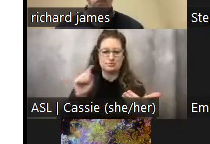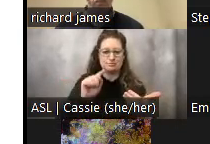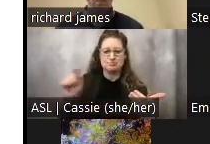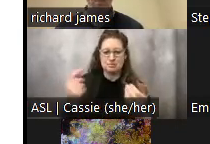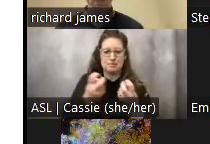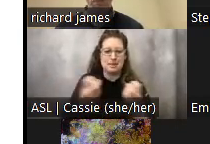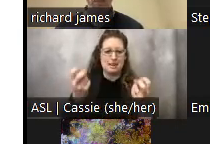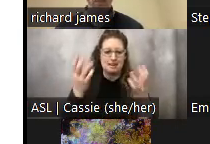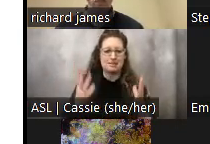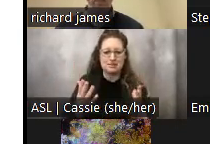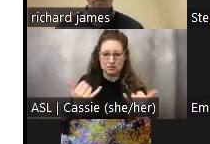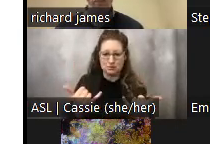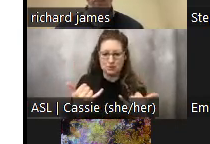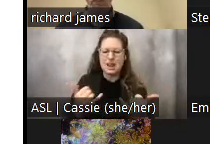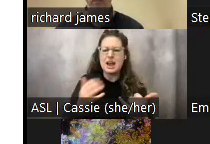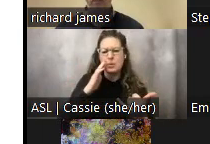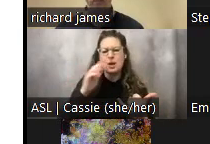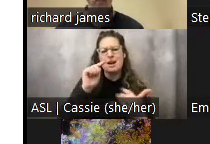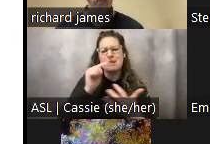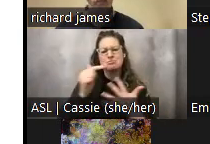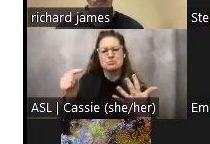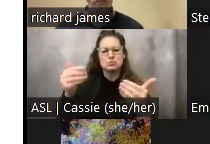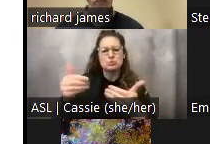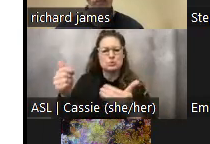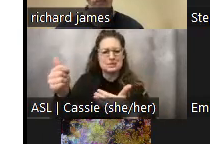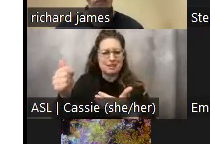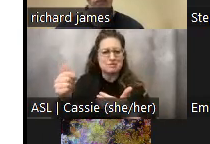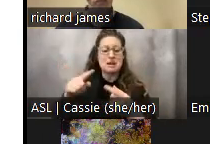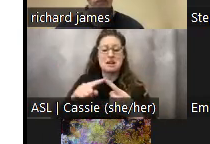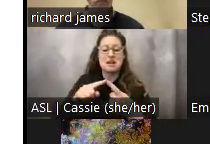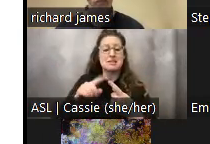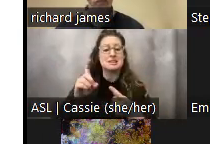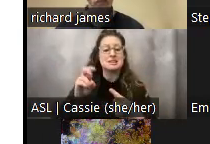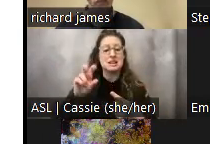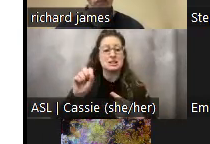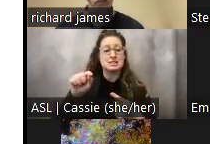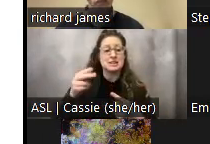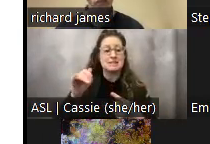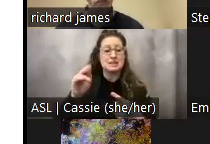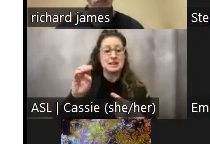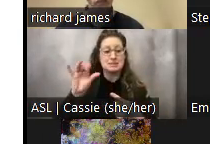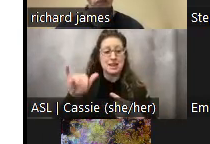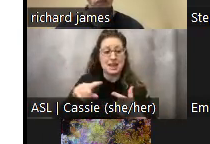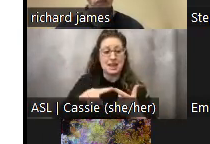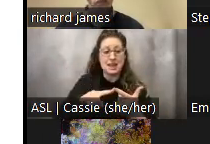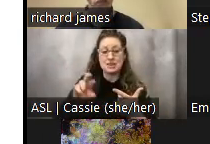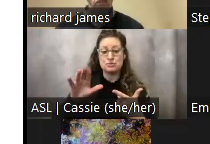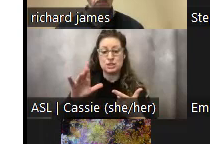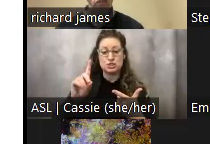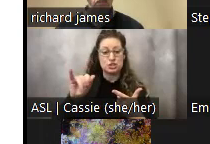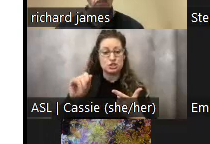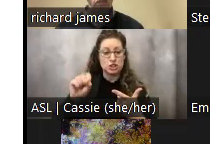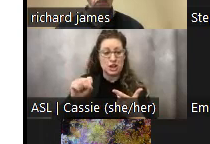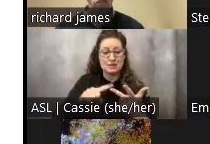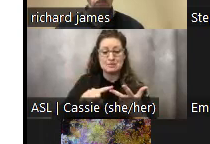bit about themselves, but it's Dr. Stephanie May, Richard James, Dr. Gorman, and